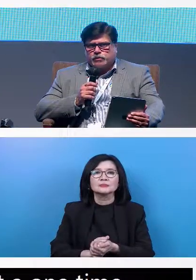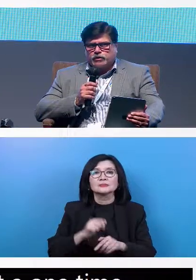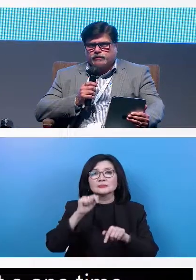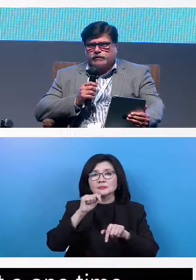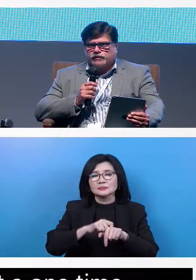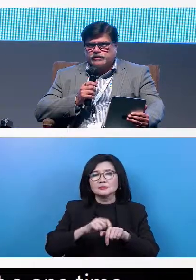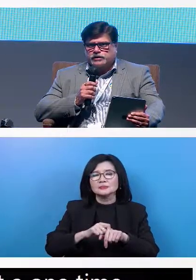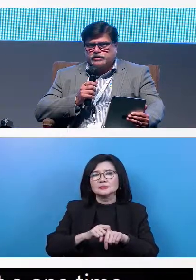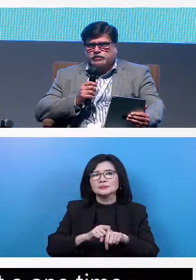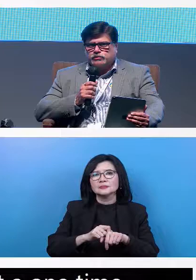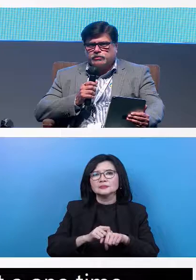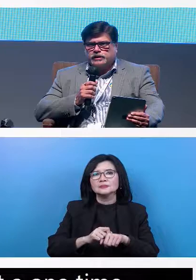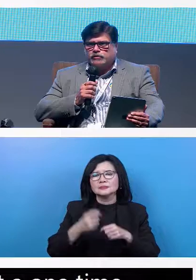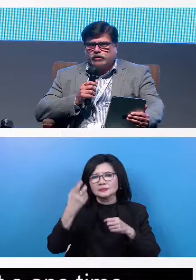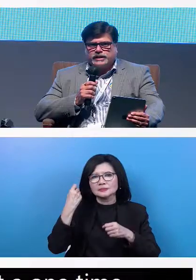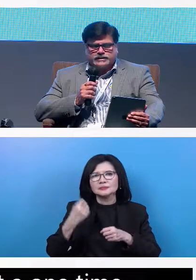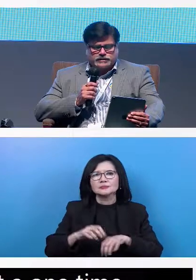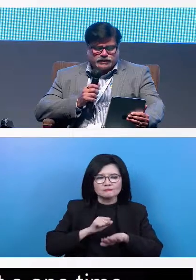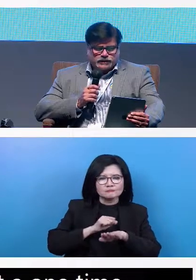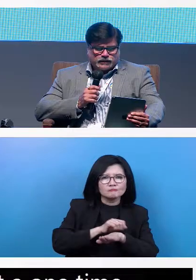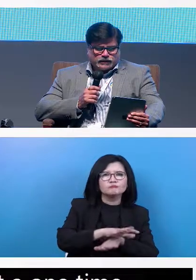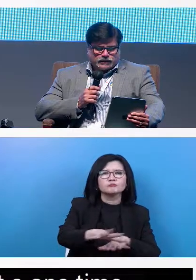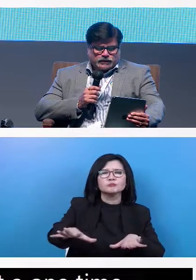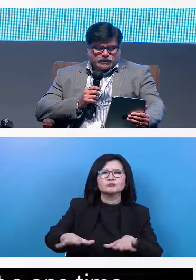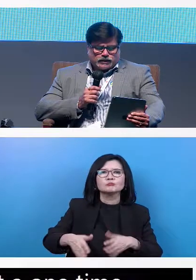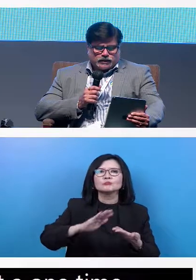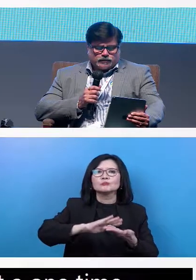focus is important for infrastructure to give context.